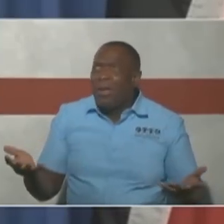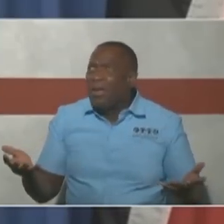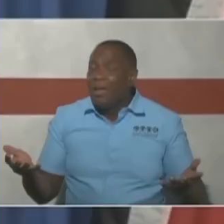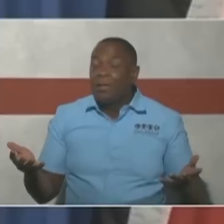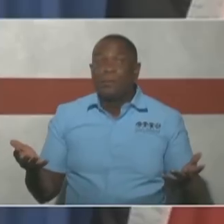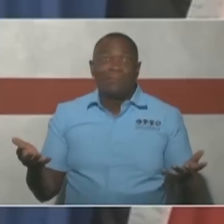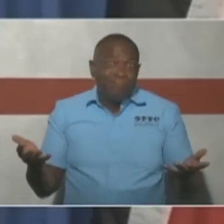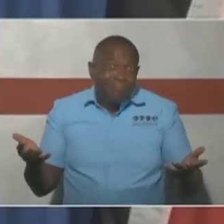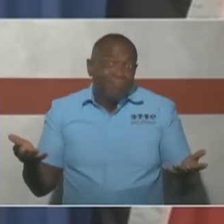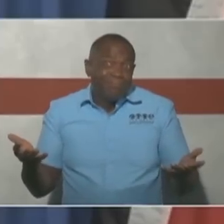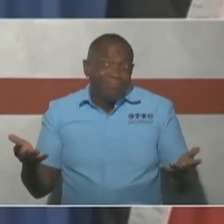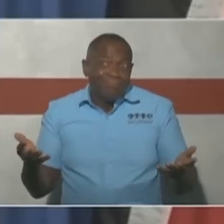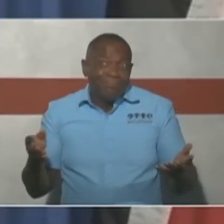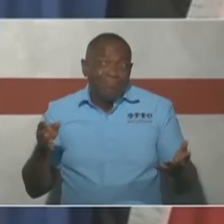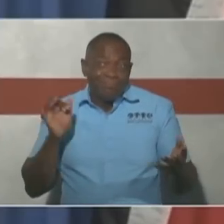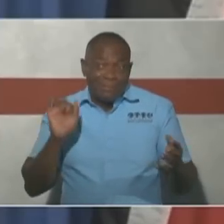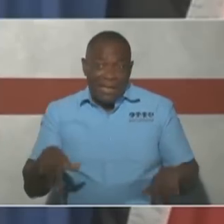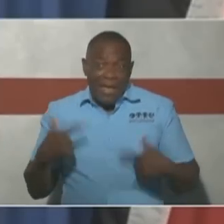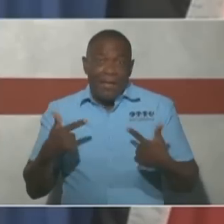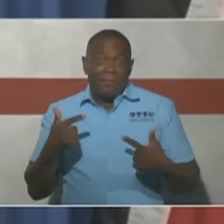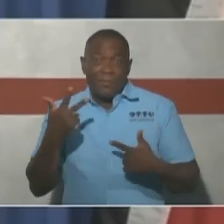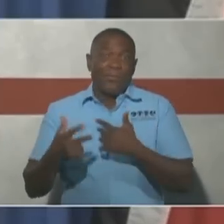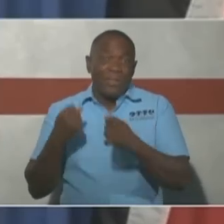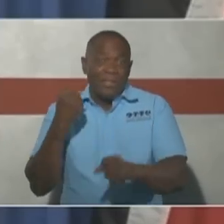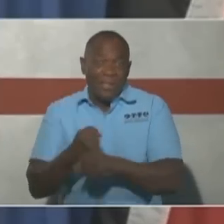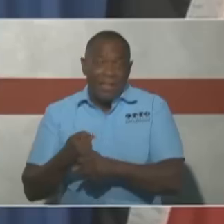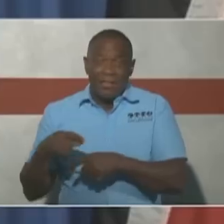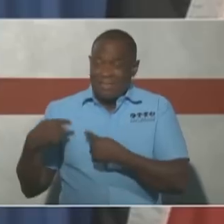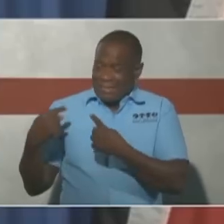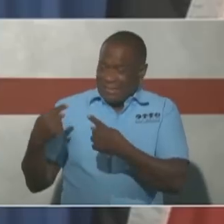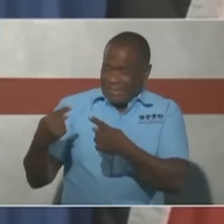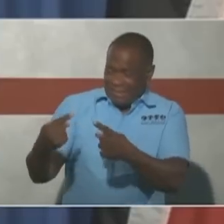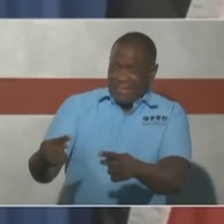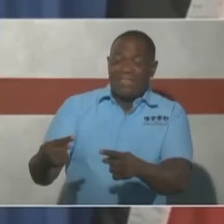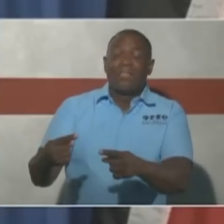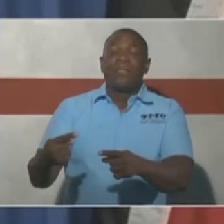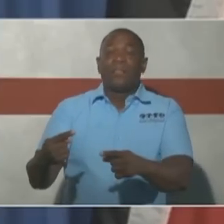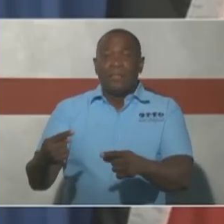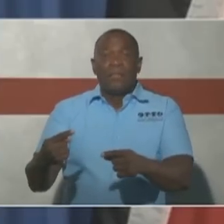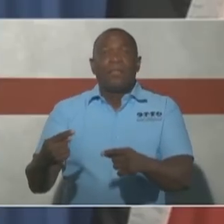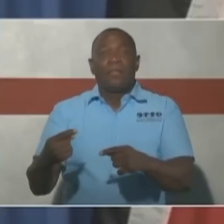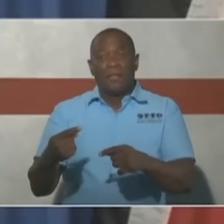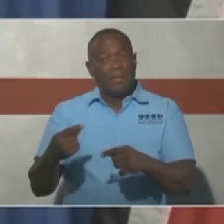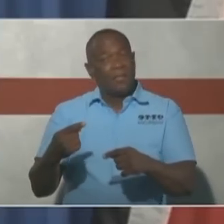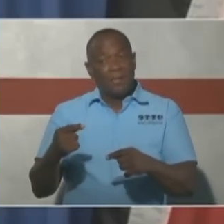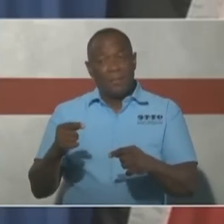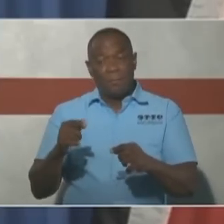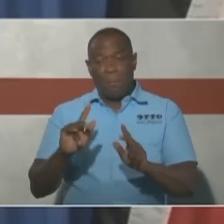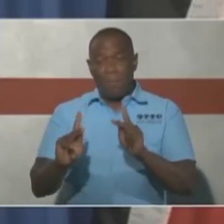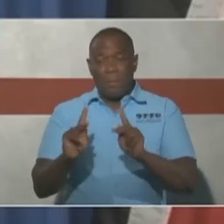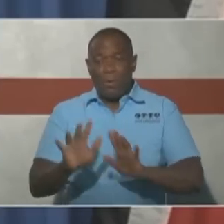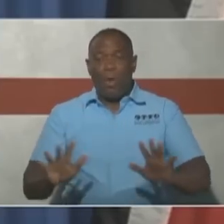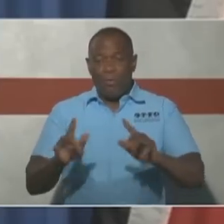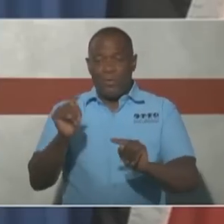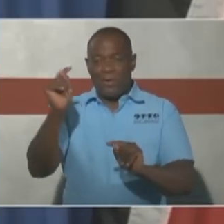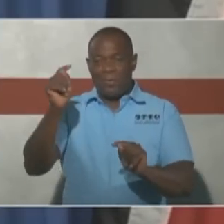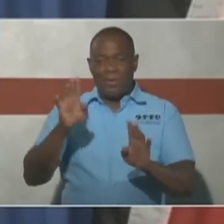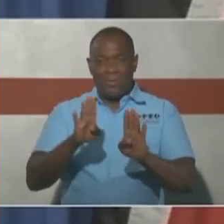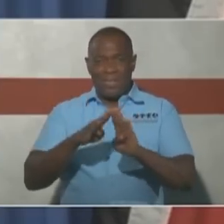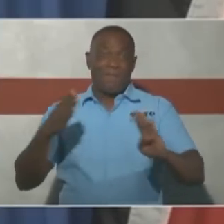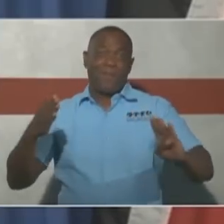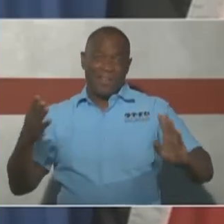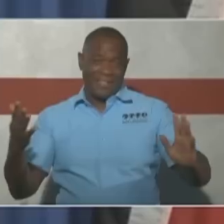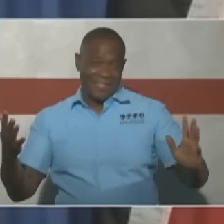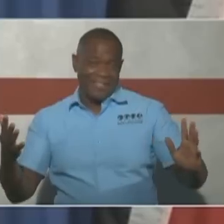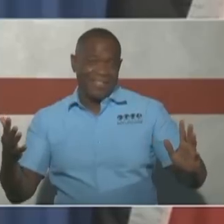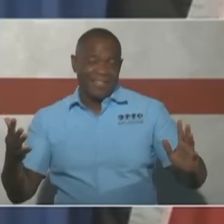killed. And those are the ones that we're trying to minimize on. Because a lot of people, you're here, you've been with the virus.